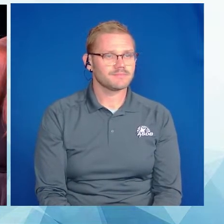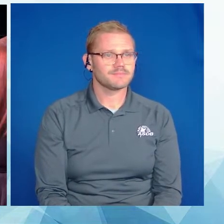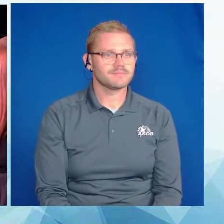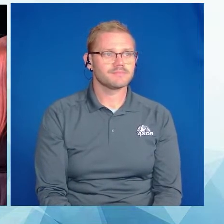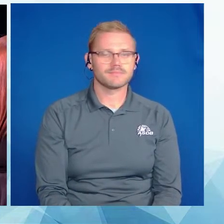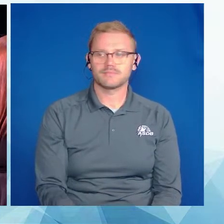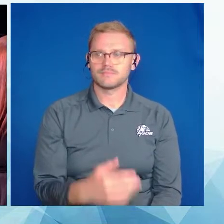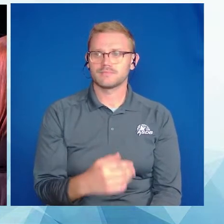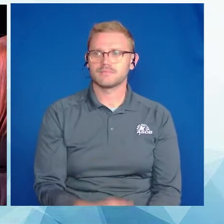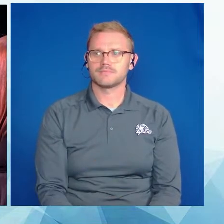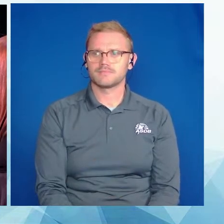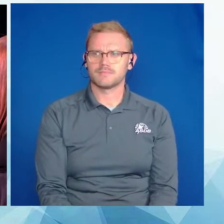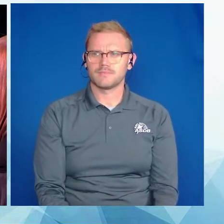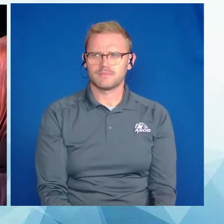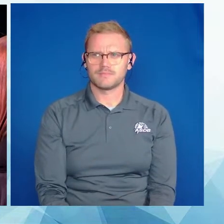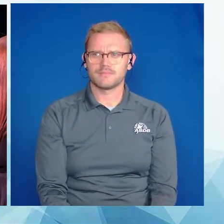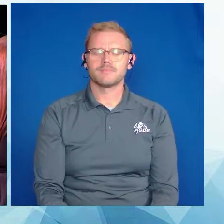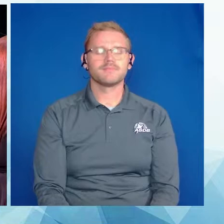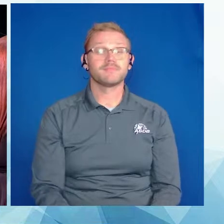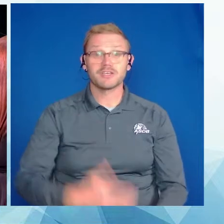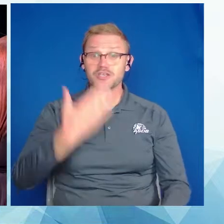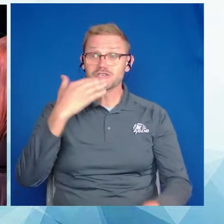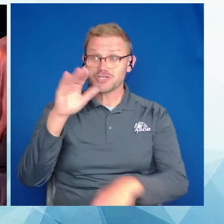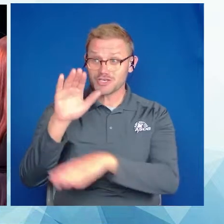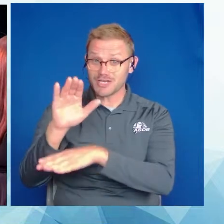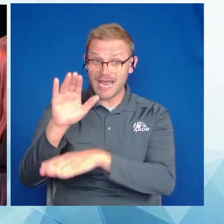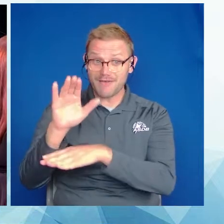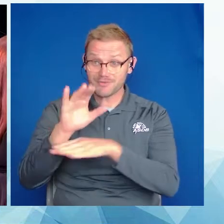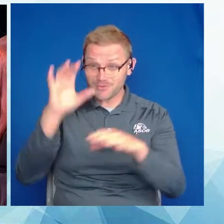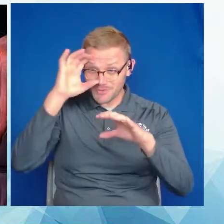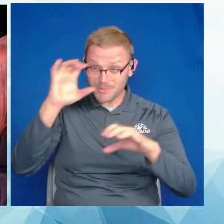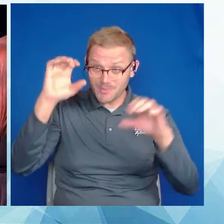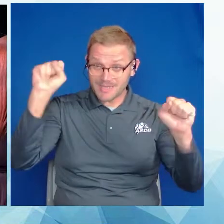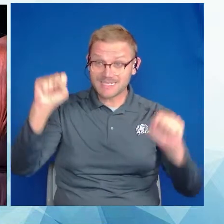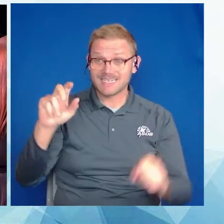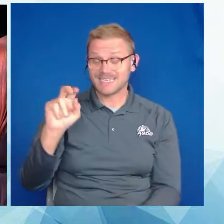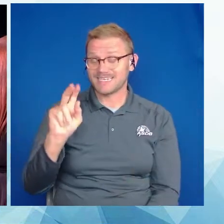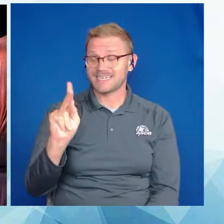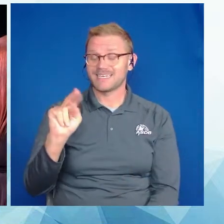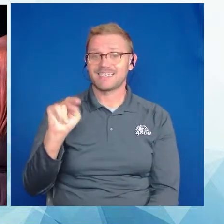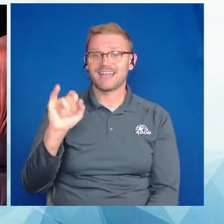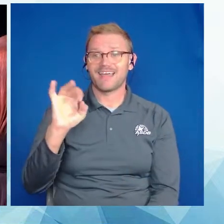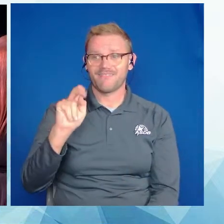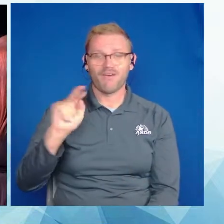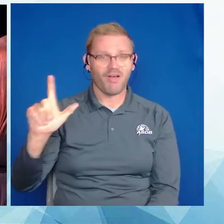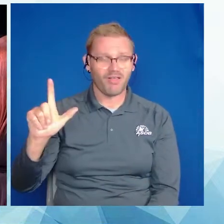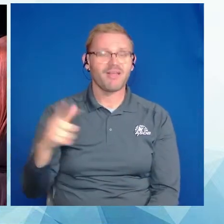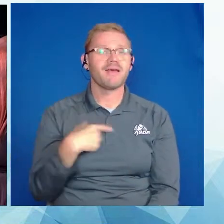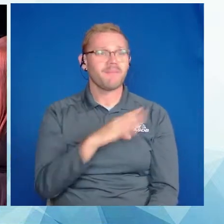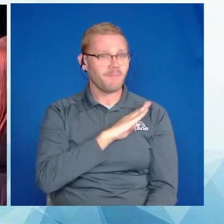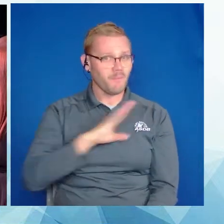Good afternoon, President Kneifel, members of our board,